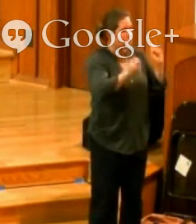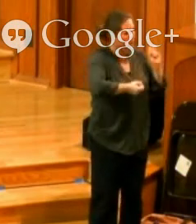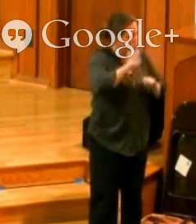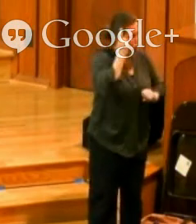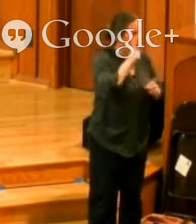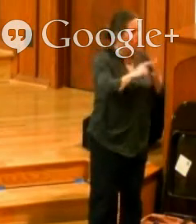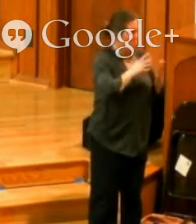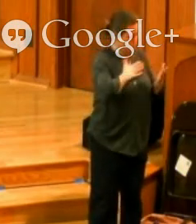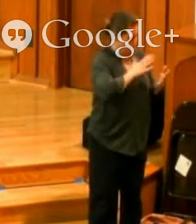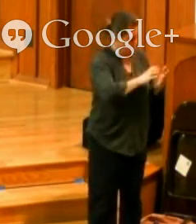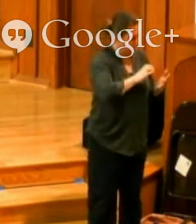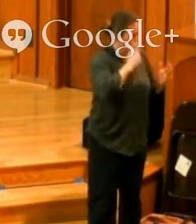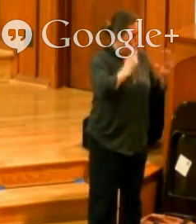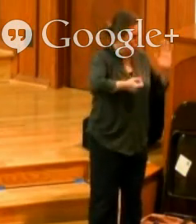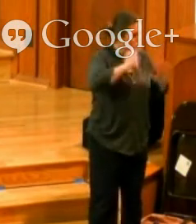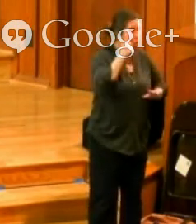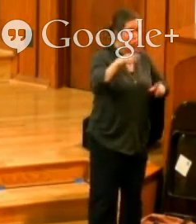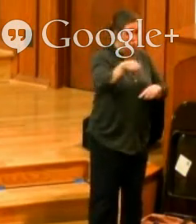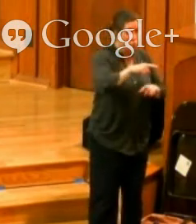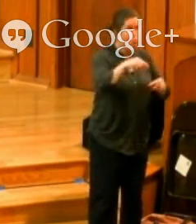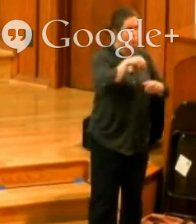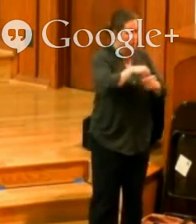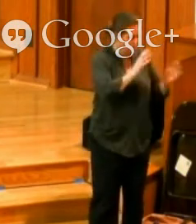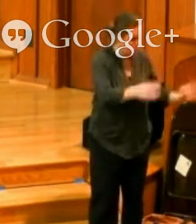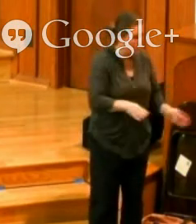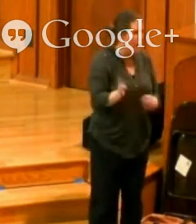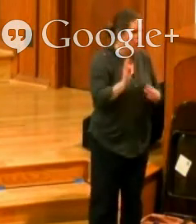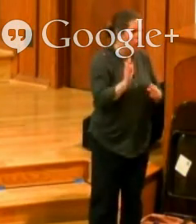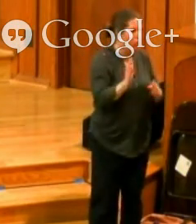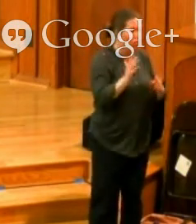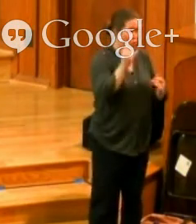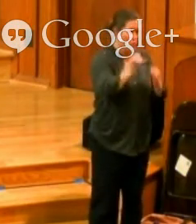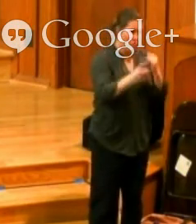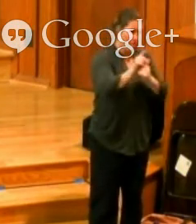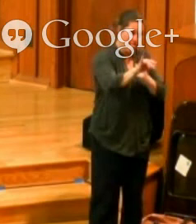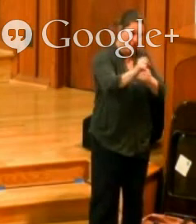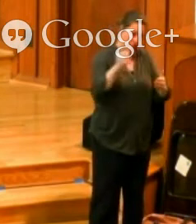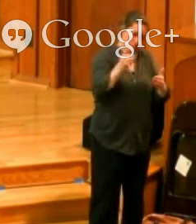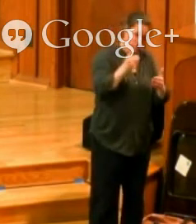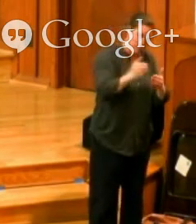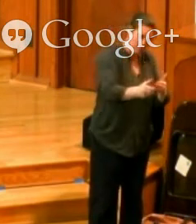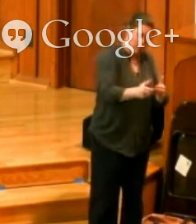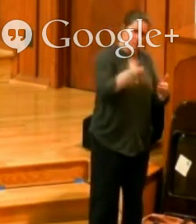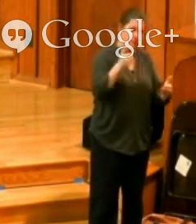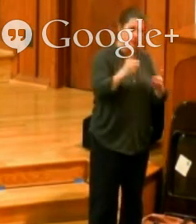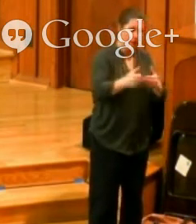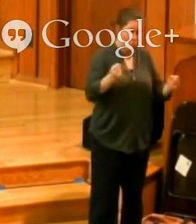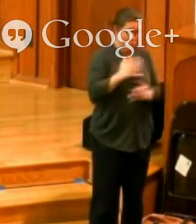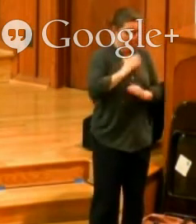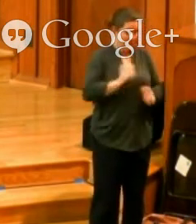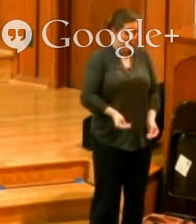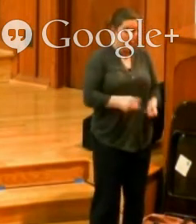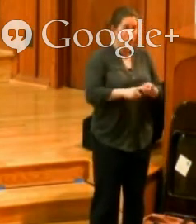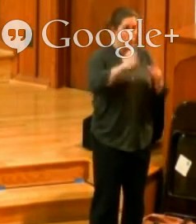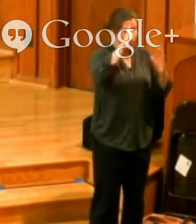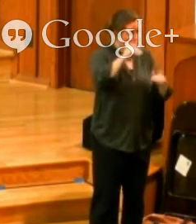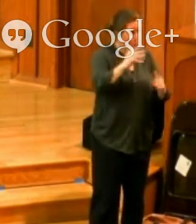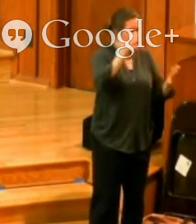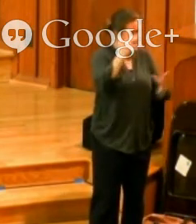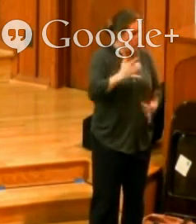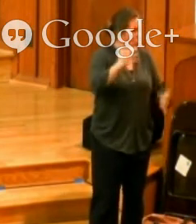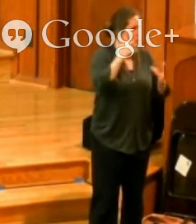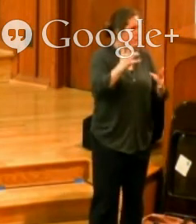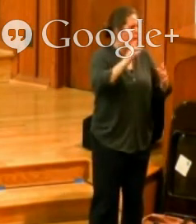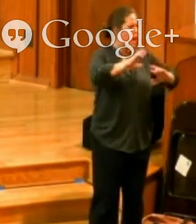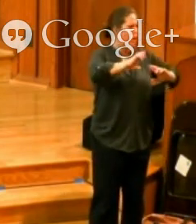my character so that you can be prepared not only to live in the last days without fear, with hope in his mercy, but also to be ready to